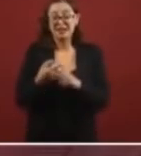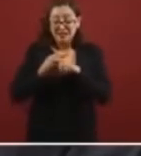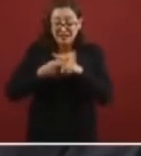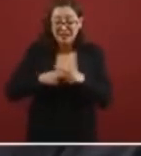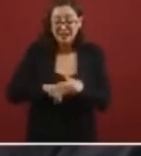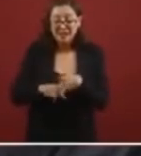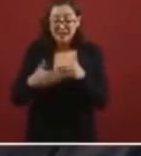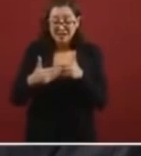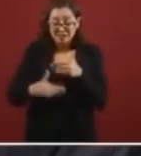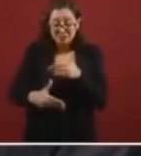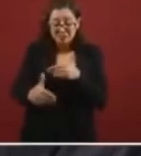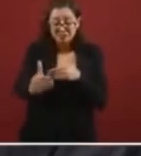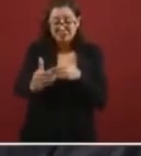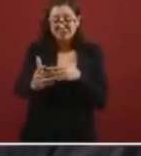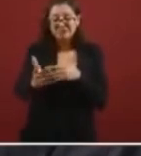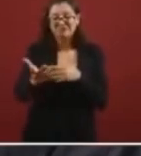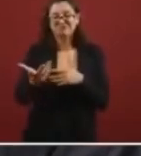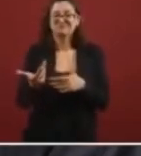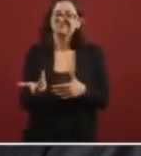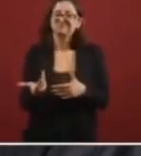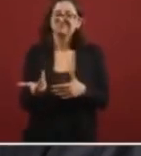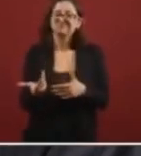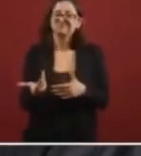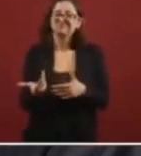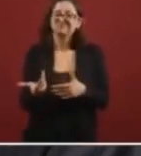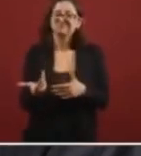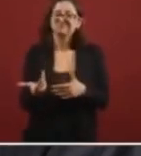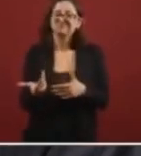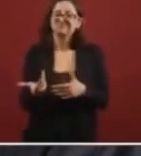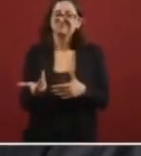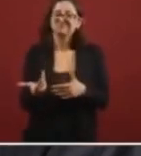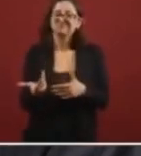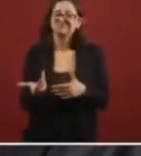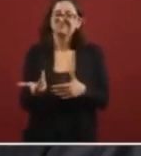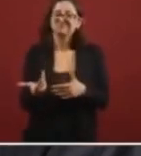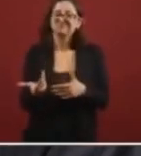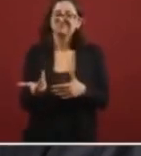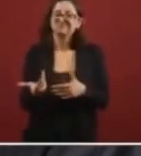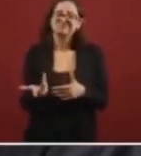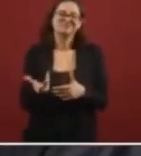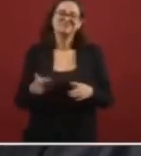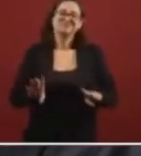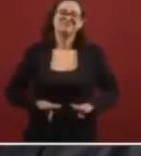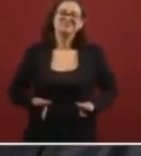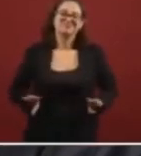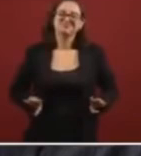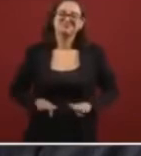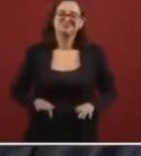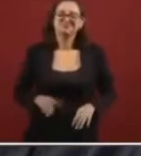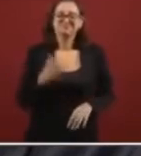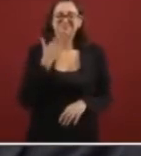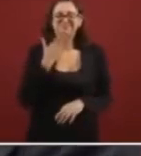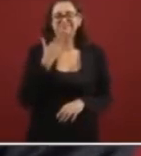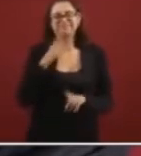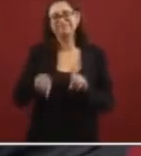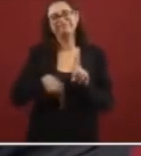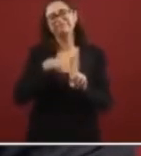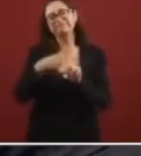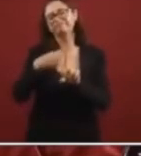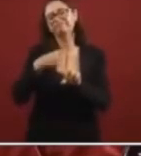no era conveniente, was not actually convenient. que lo